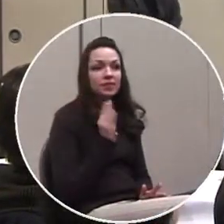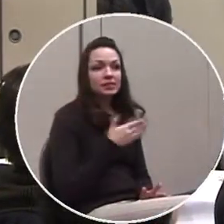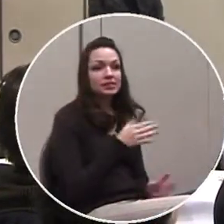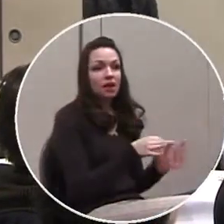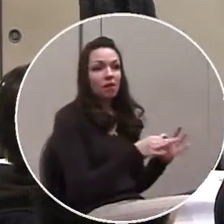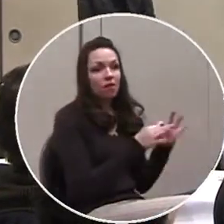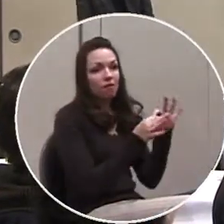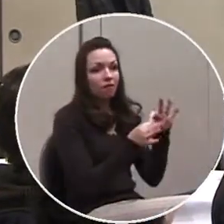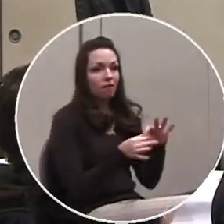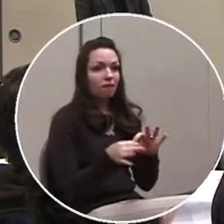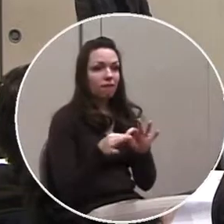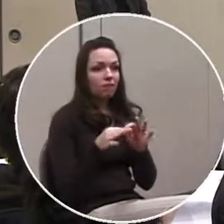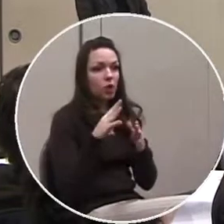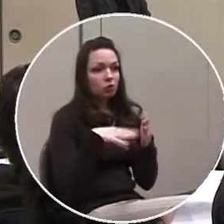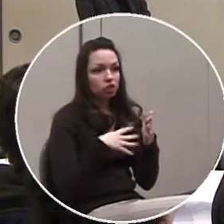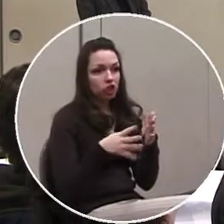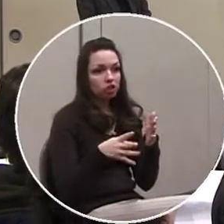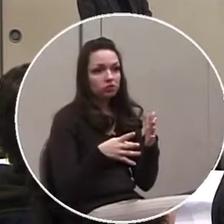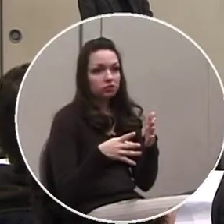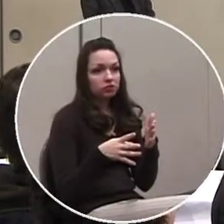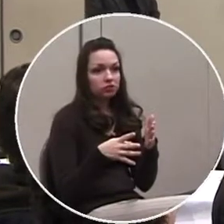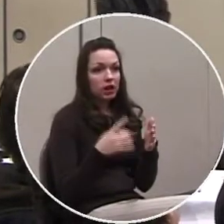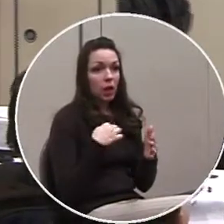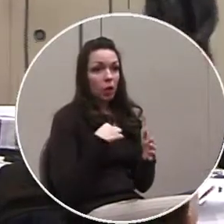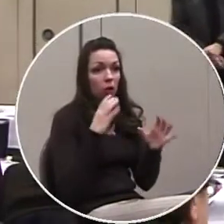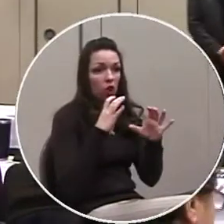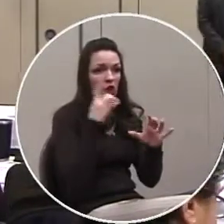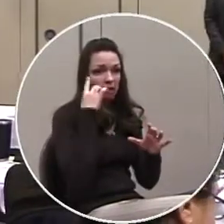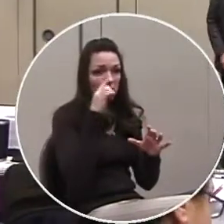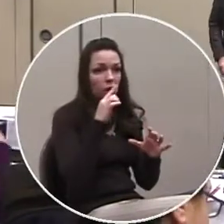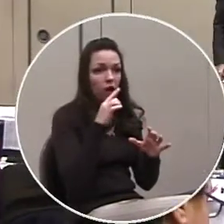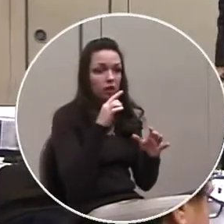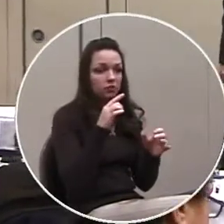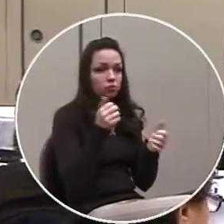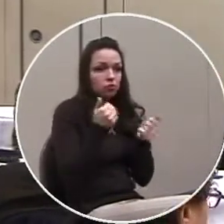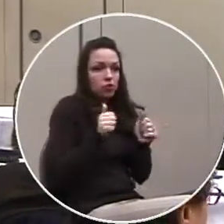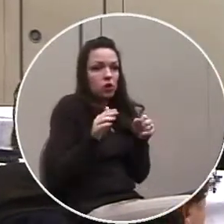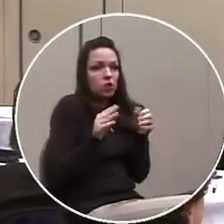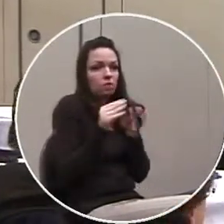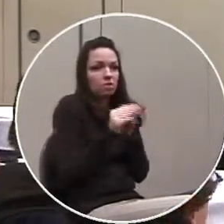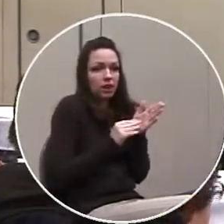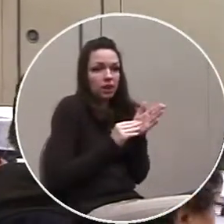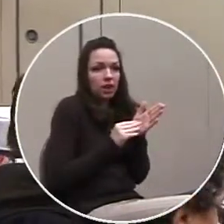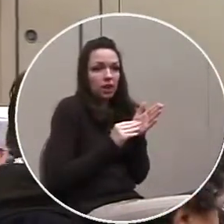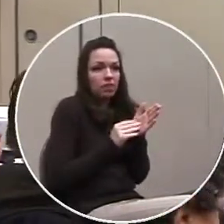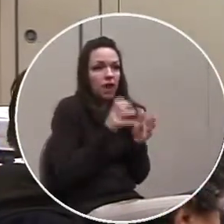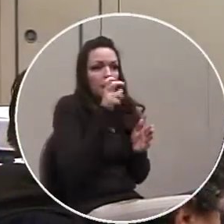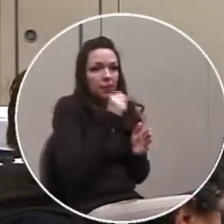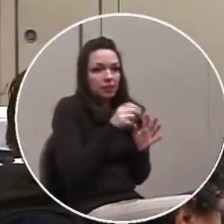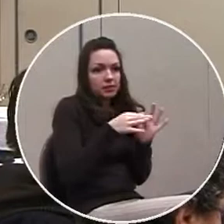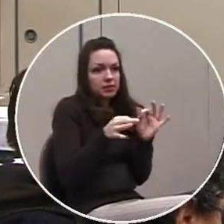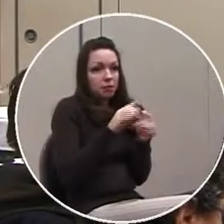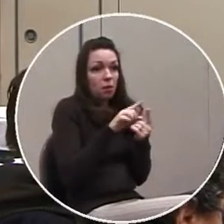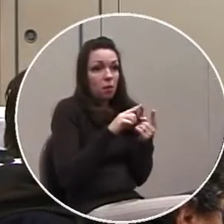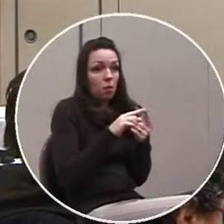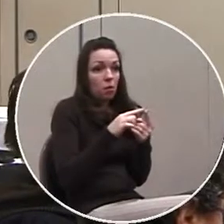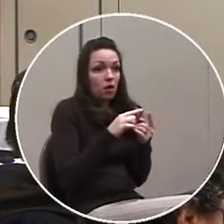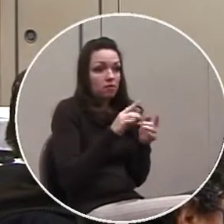chart. And what we're looking for is to fill in the hypothesis statement. When blank has